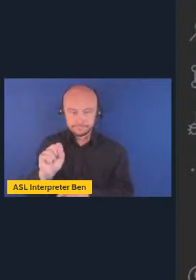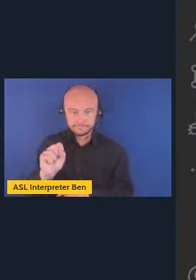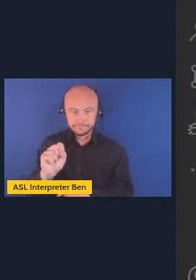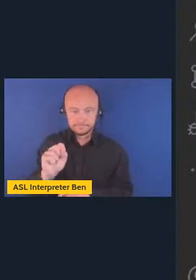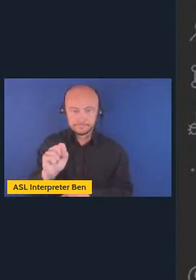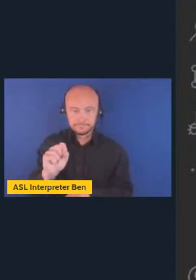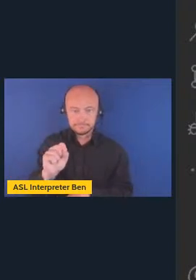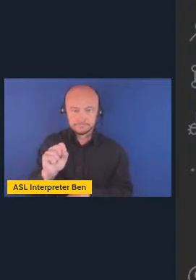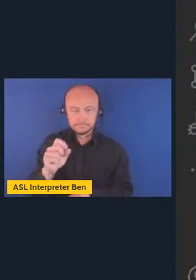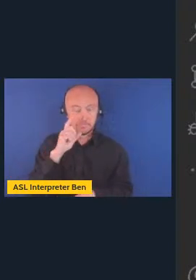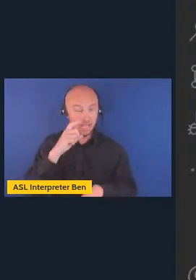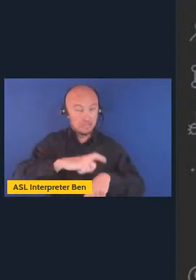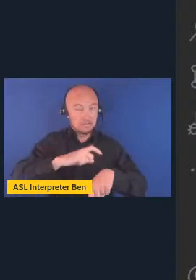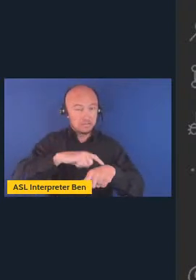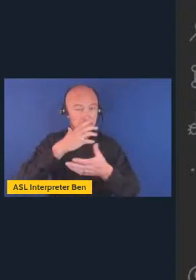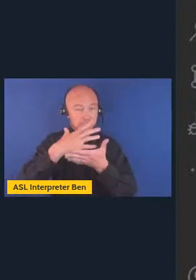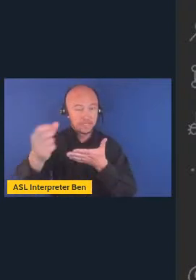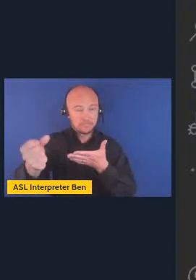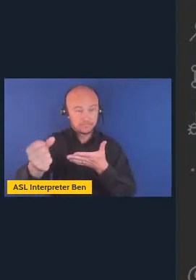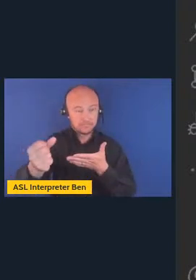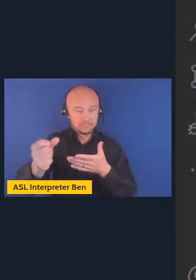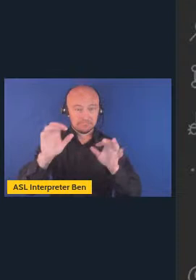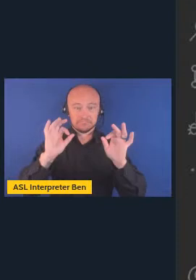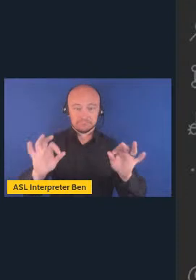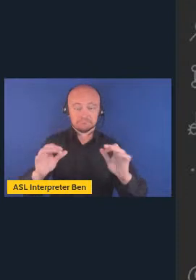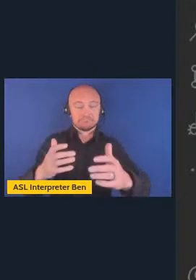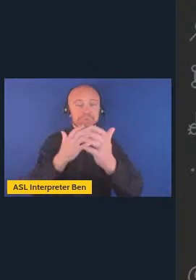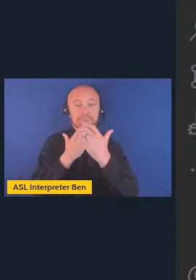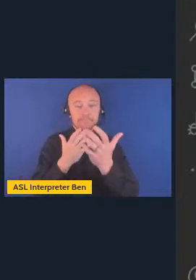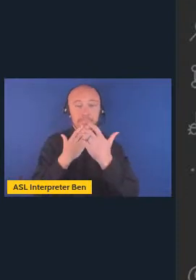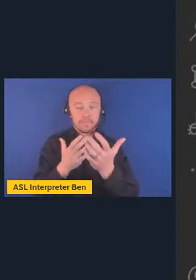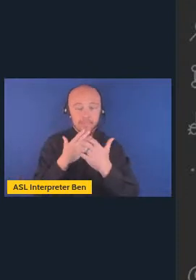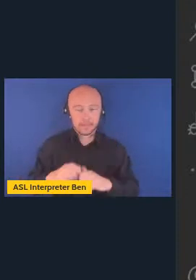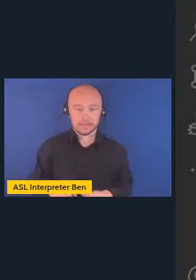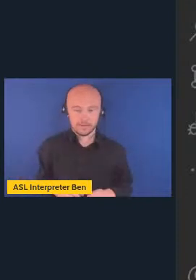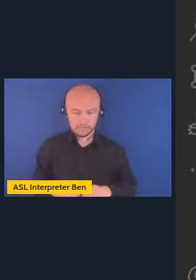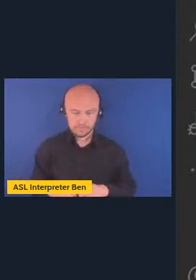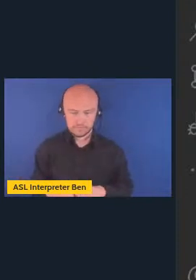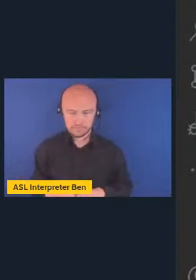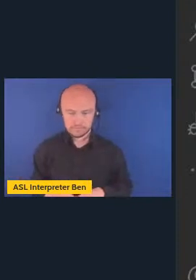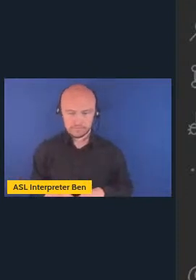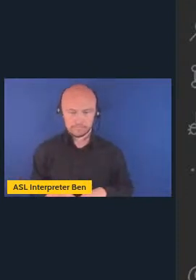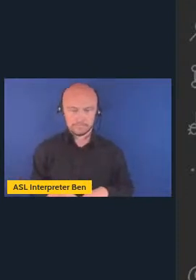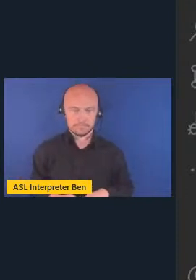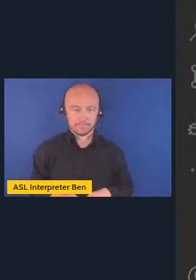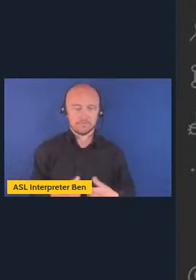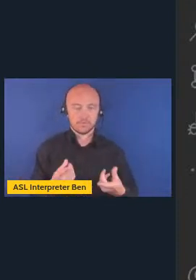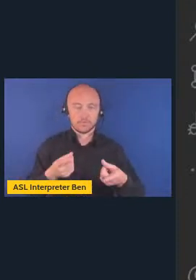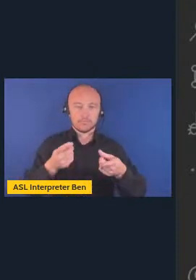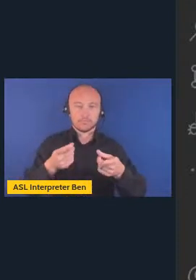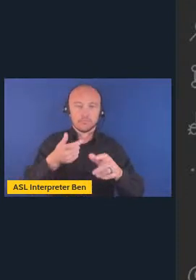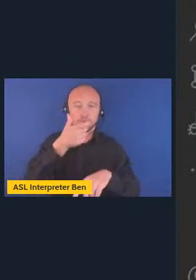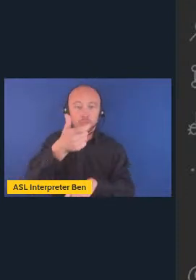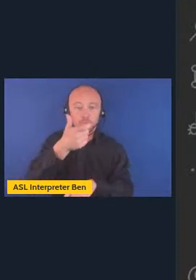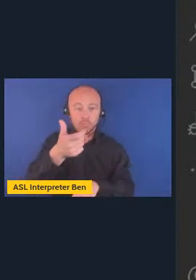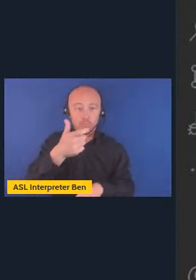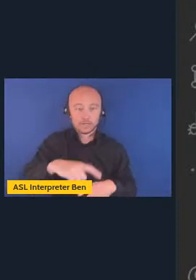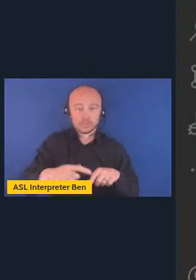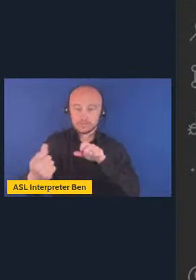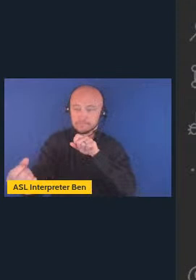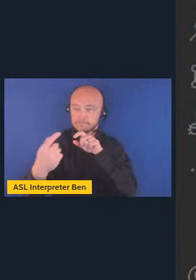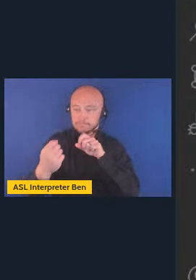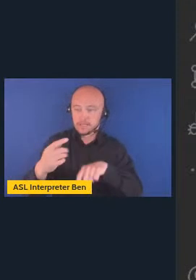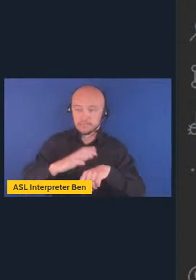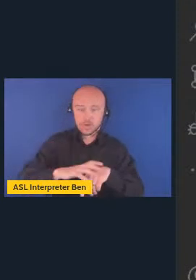we're pretty much out of time. So I thank you very much for tuning in. Ping me over the